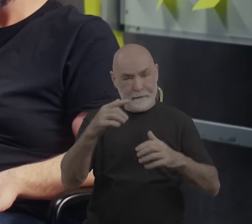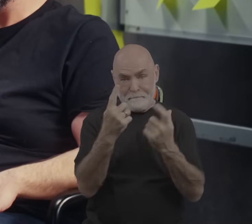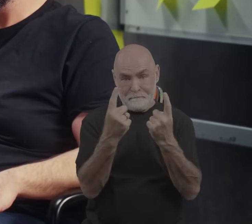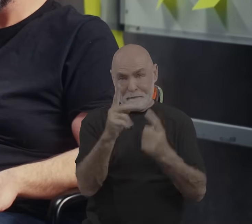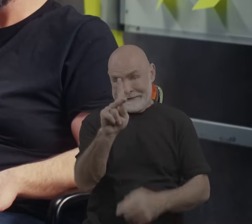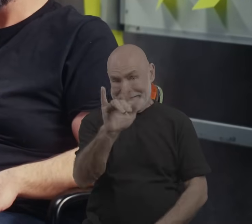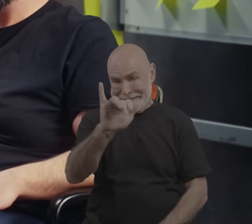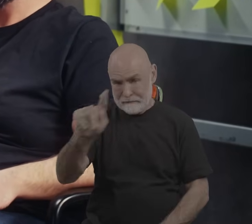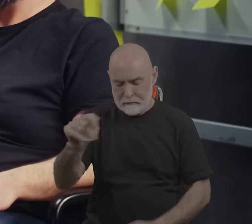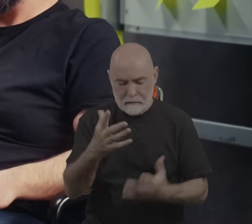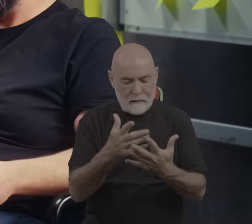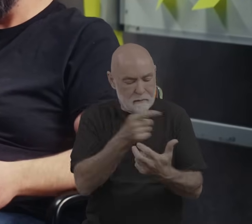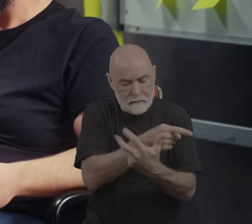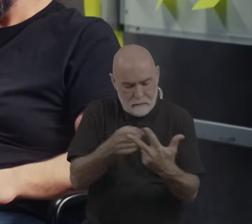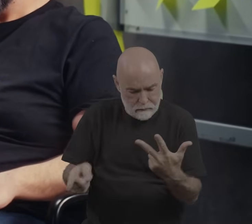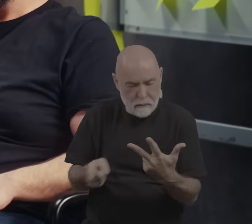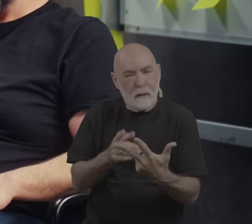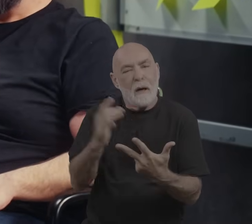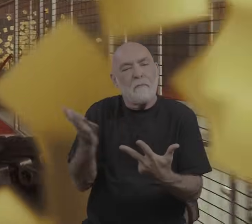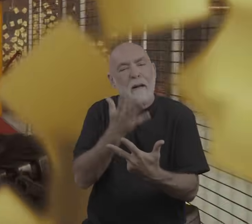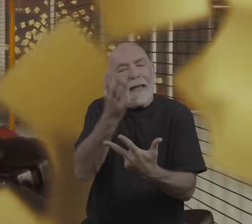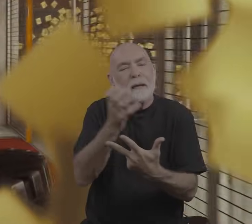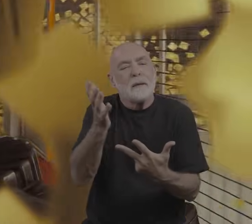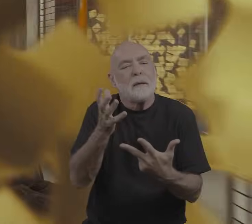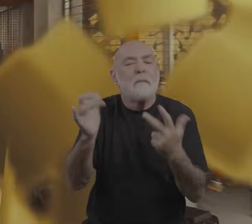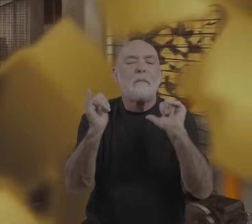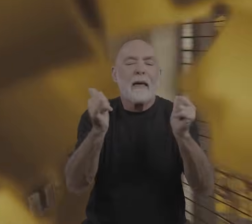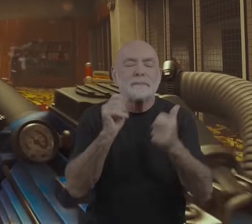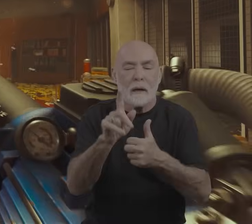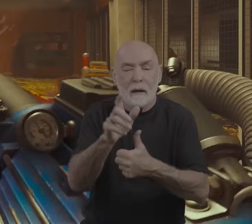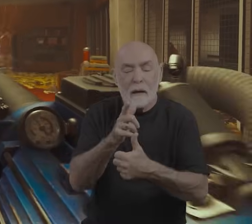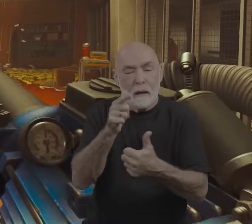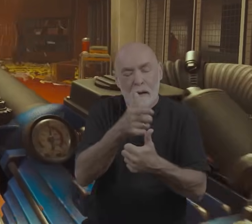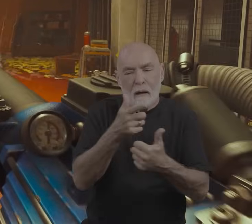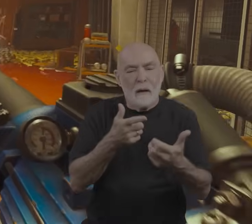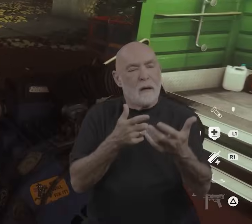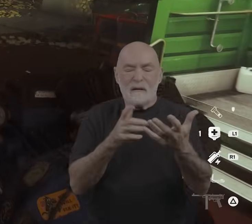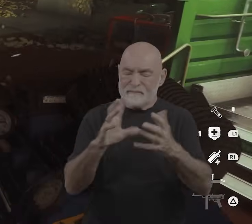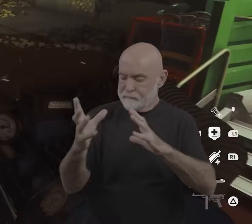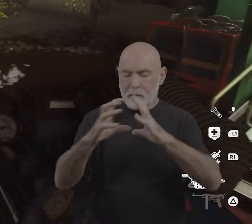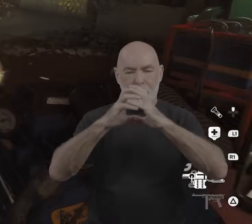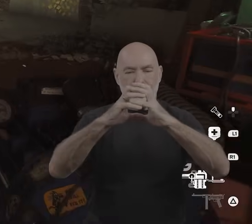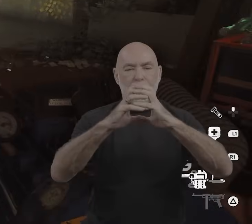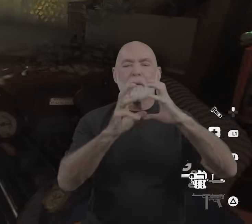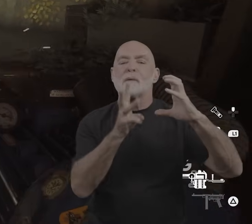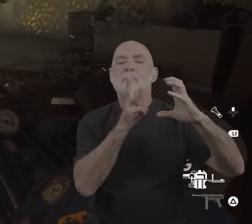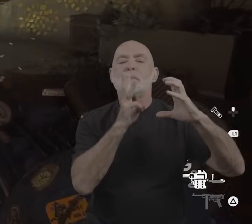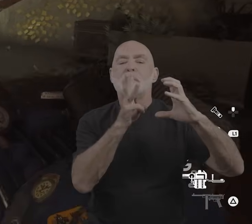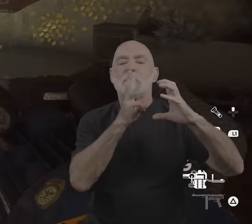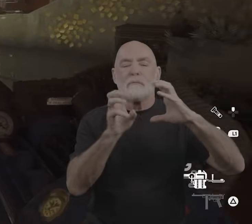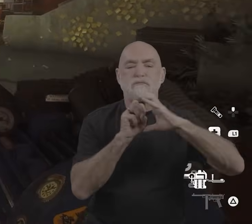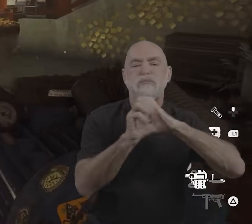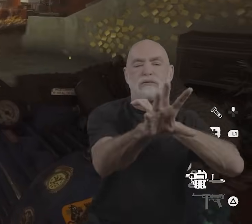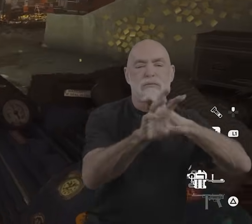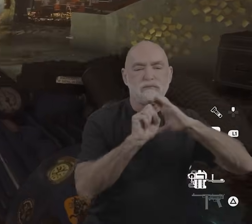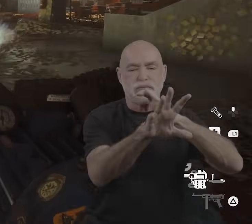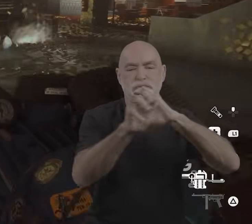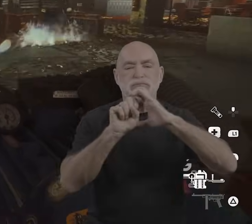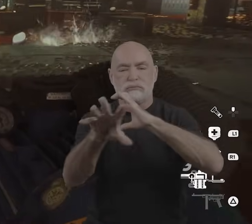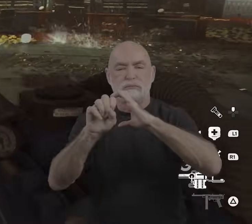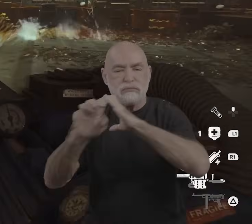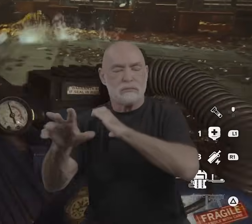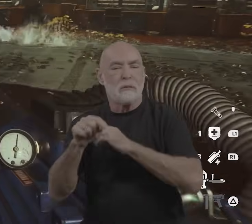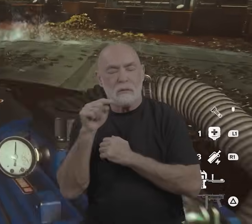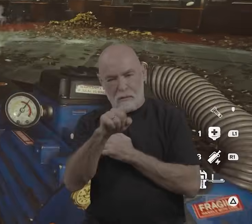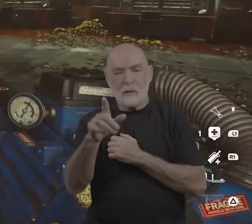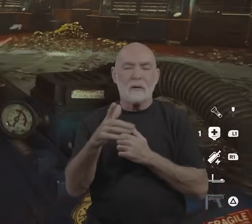one was developed with a different play style in mind. So we have one that kind of shoots these gigantic, like liquid globules you saw in the trailer, and this is for the person we